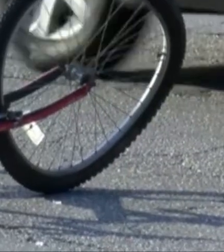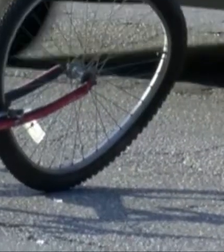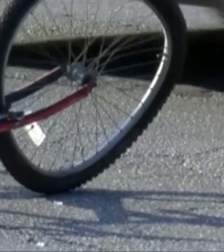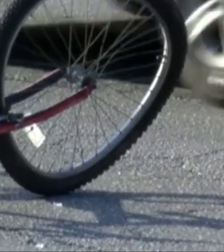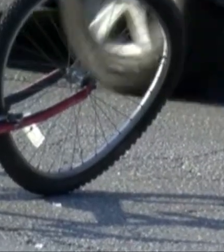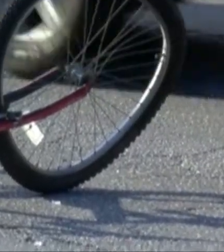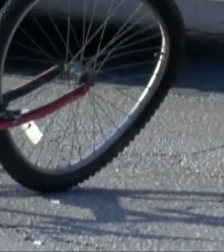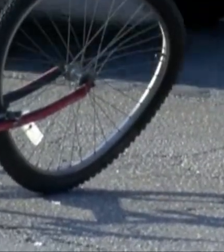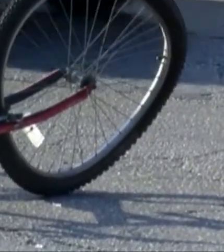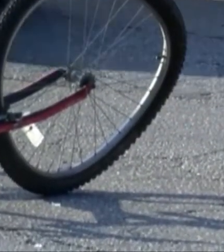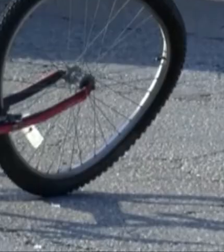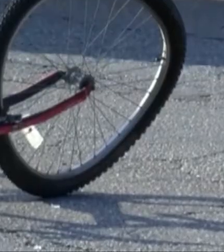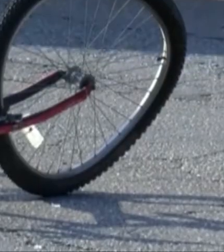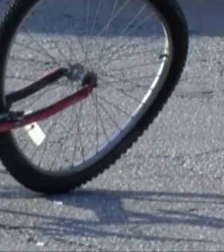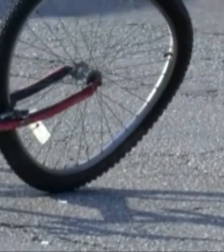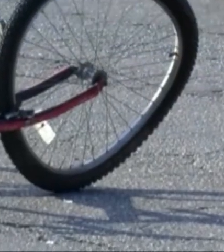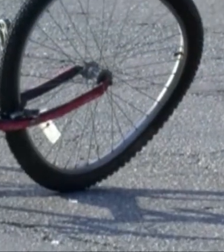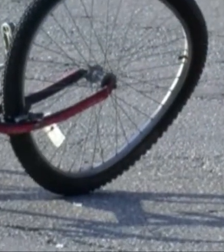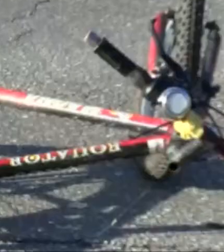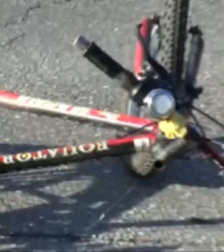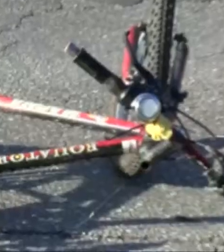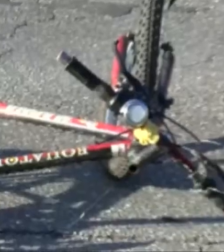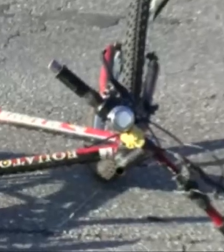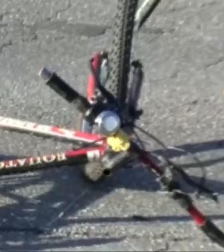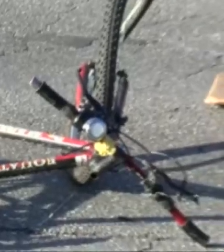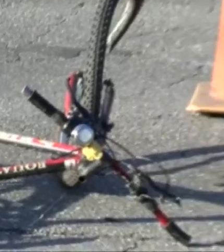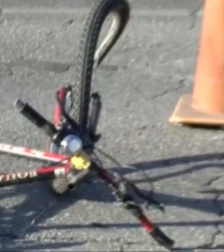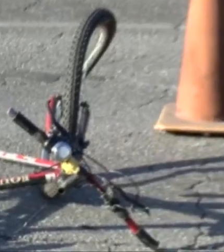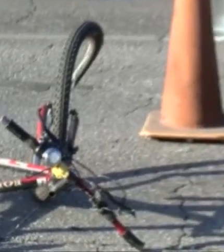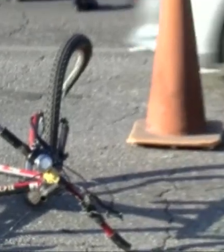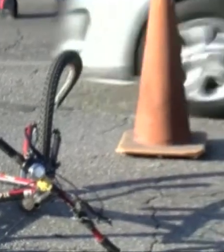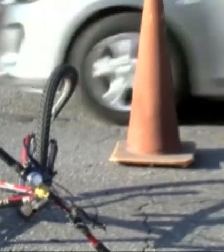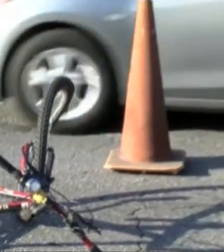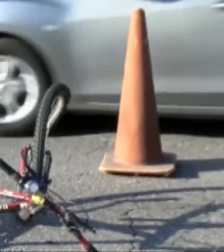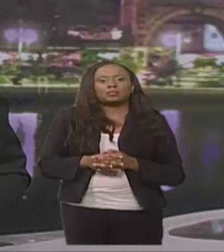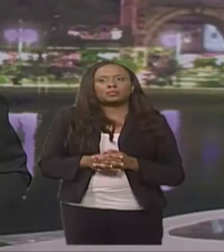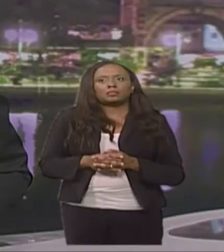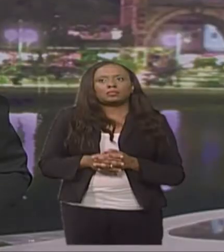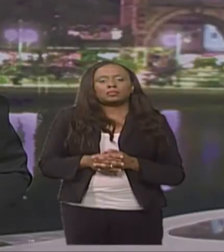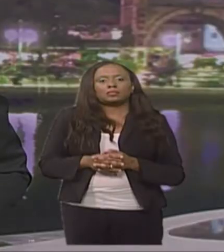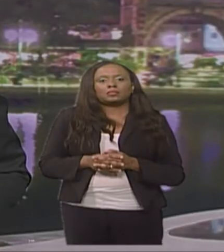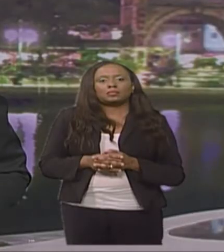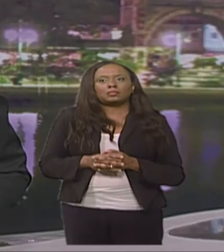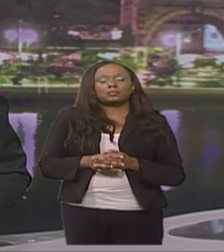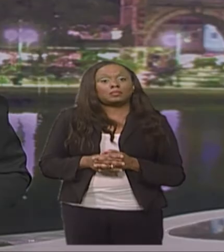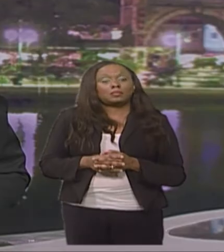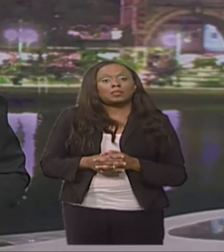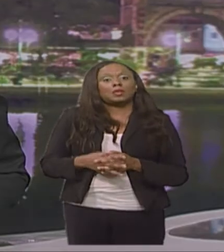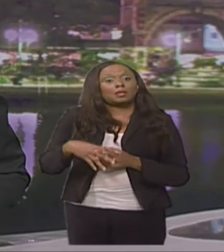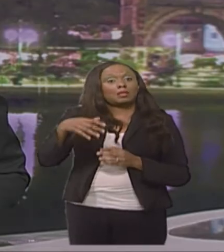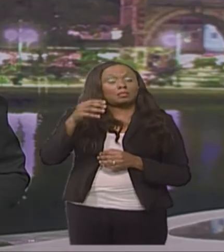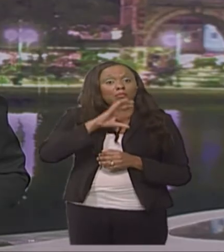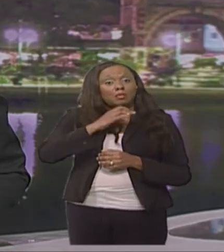head, right leg and wrist. He was transported to the Queen Elizabeth Hospital where he subsequently died. Police are appealing to anyone